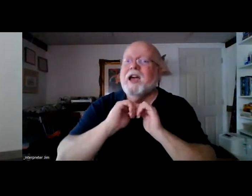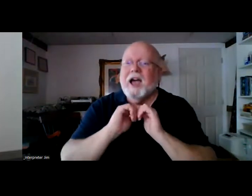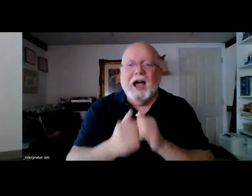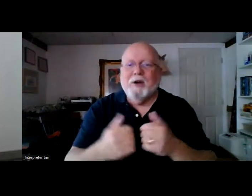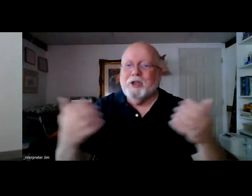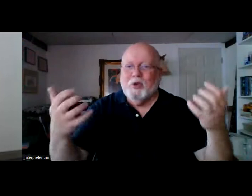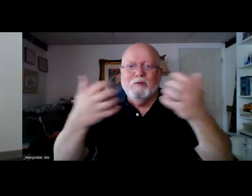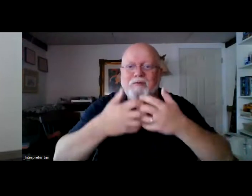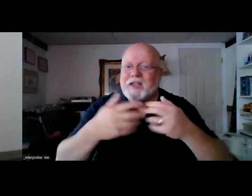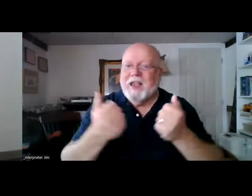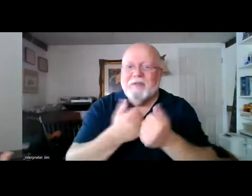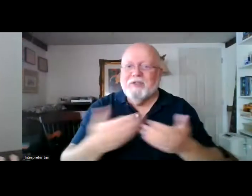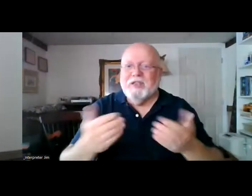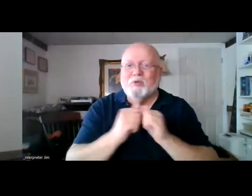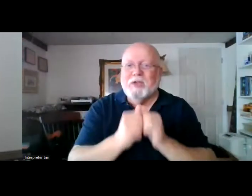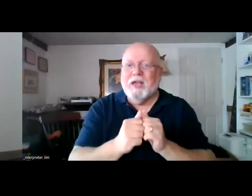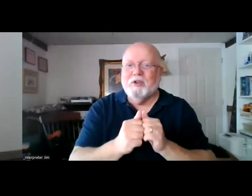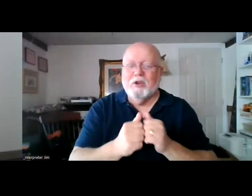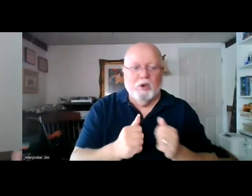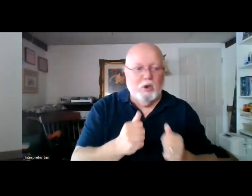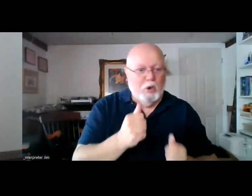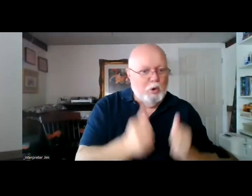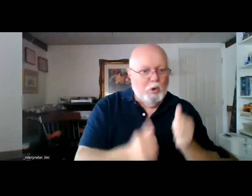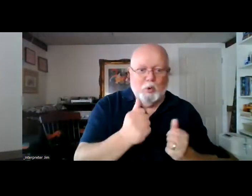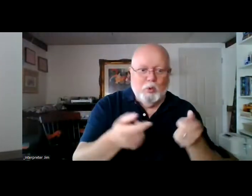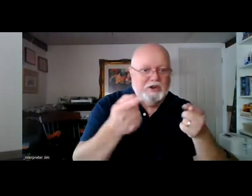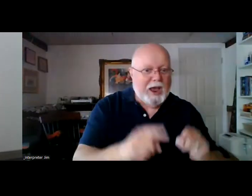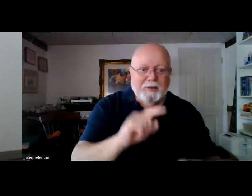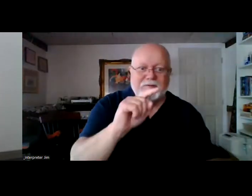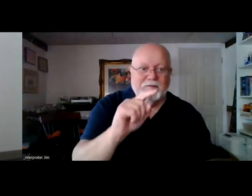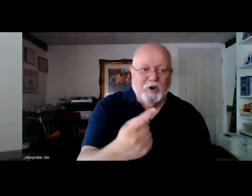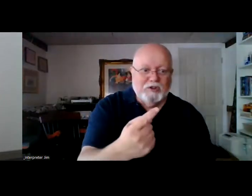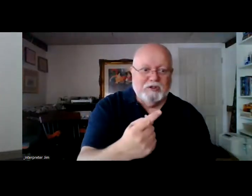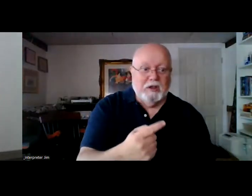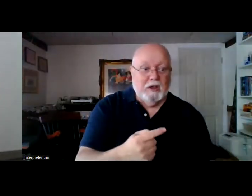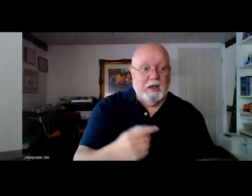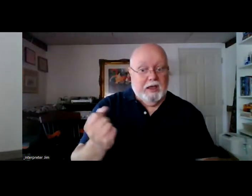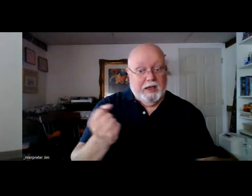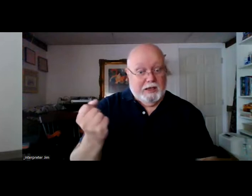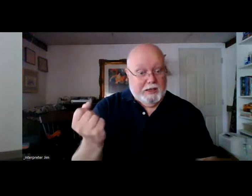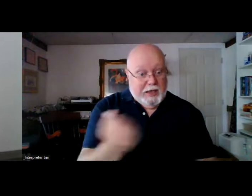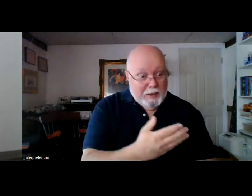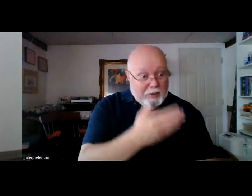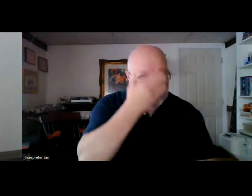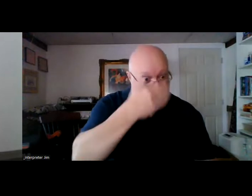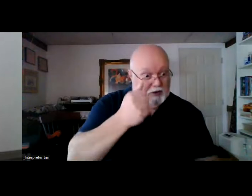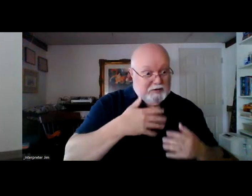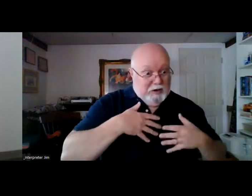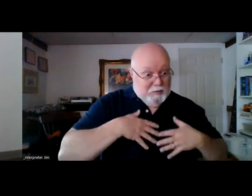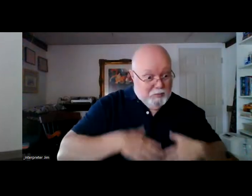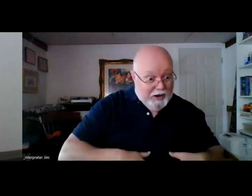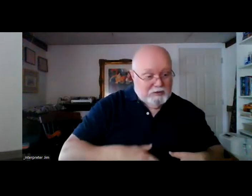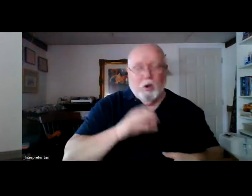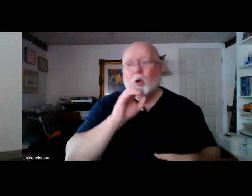of the chicken or the egg, right? Are they gambling because they're depressed, or are they depressed because they are gambling? It